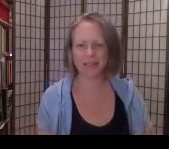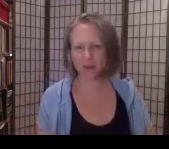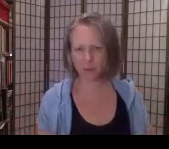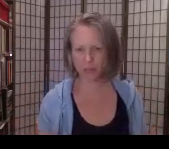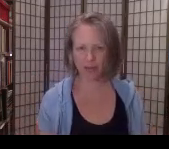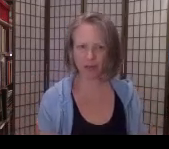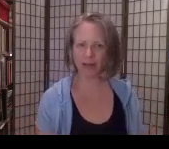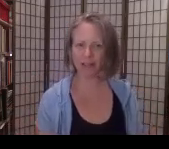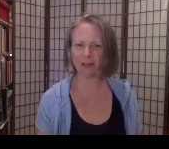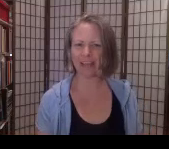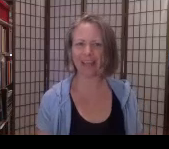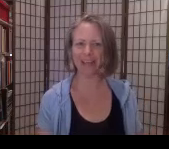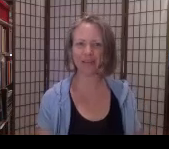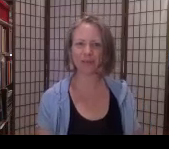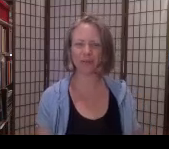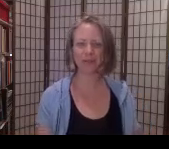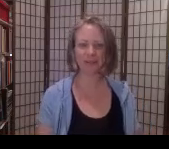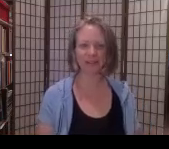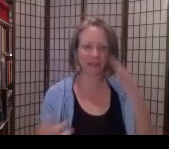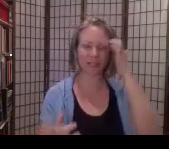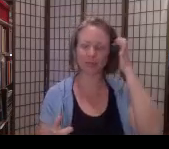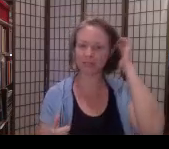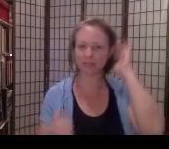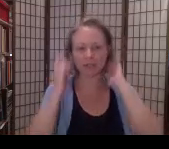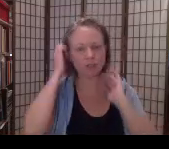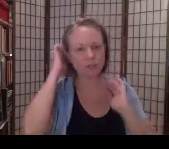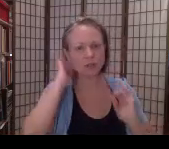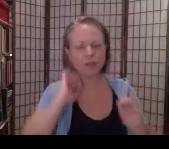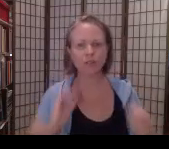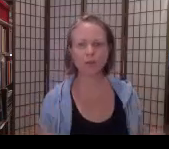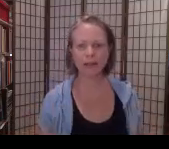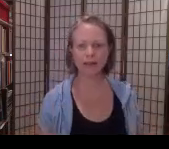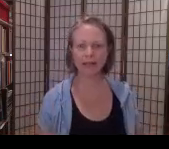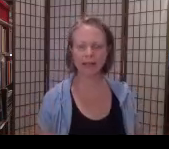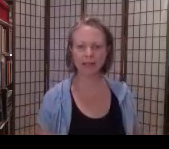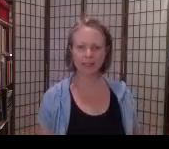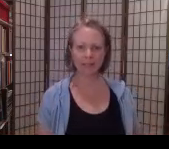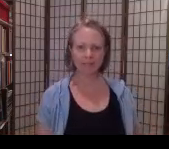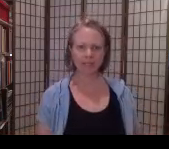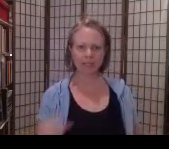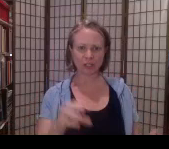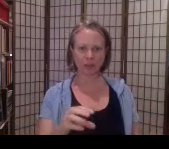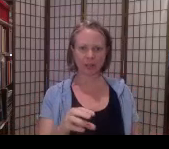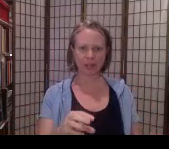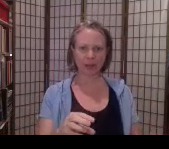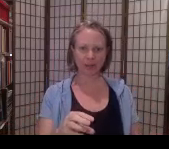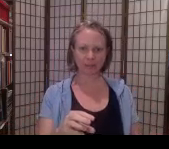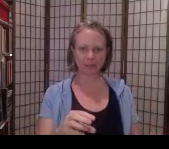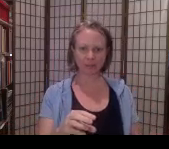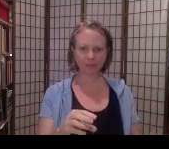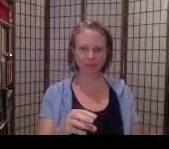they live almost everywhere, don't they? Around the world, they're not specific, so just to one area. And he's showing